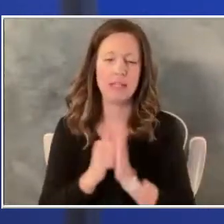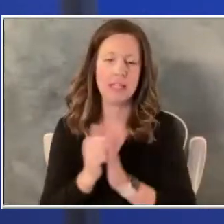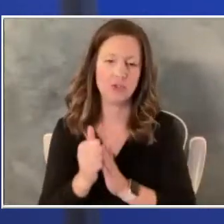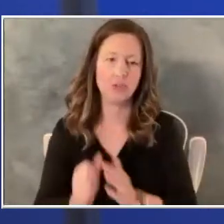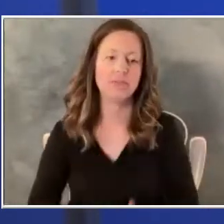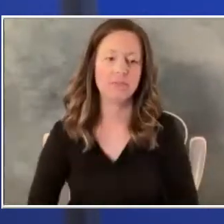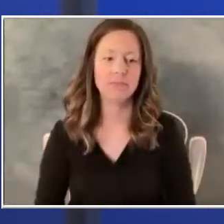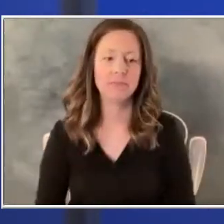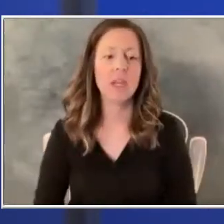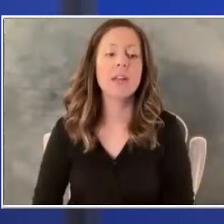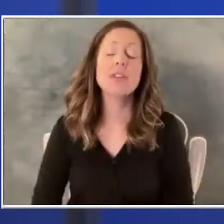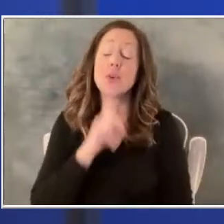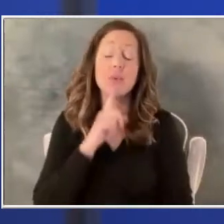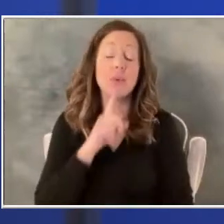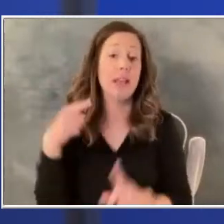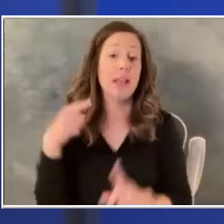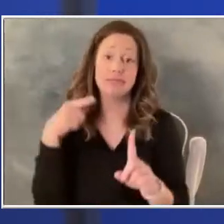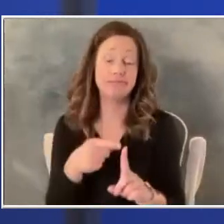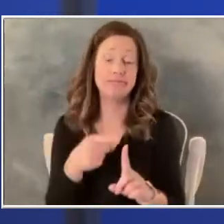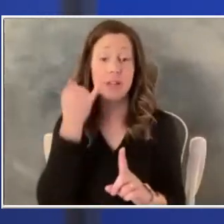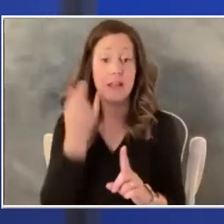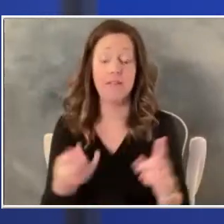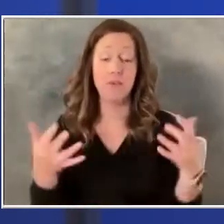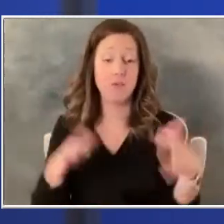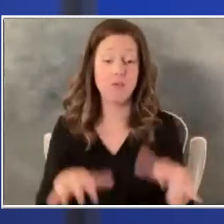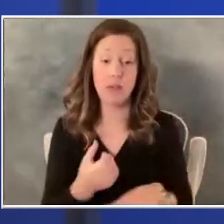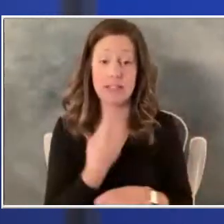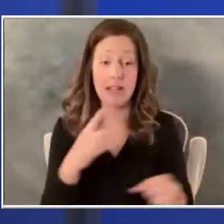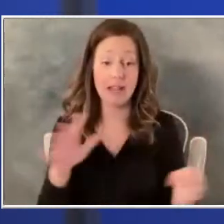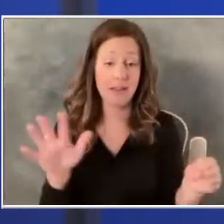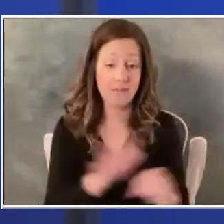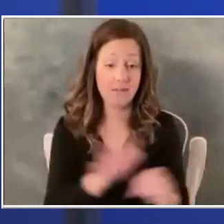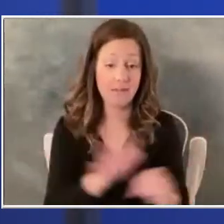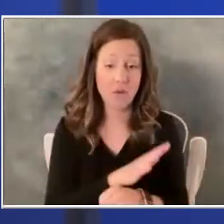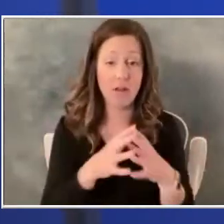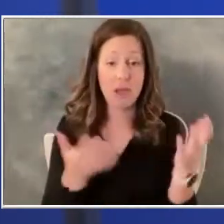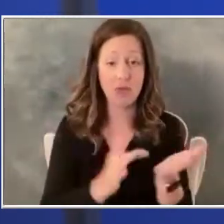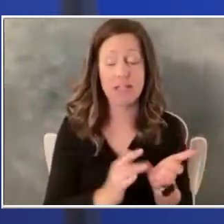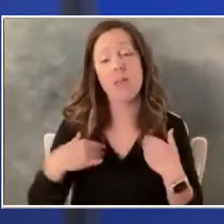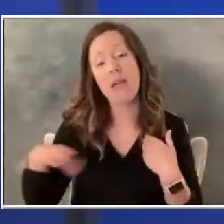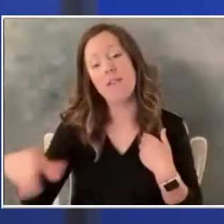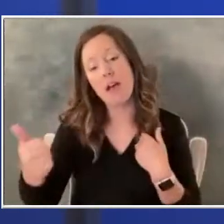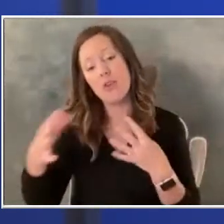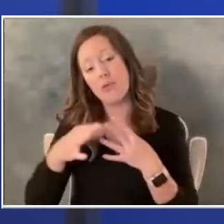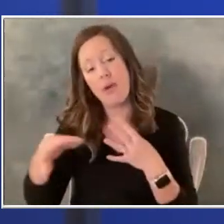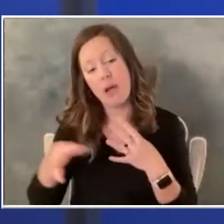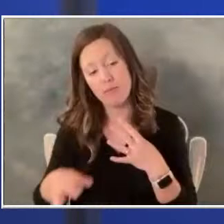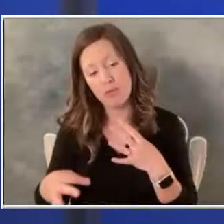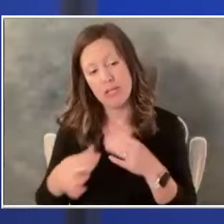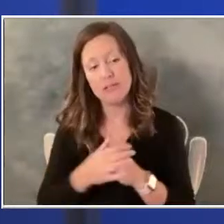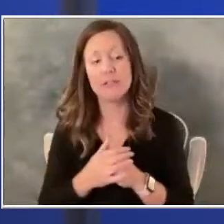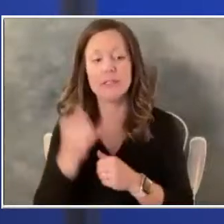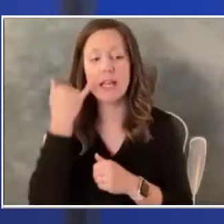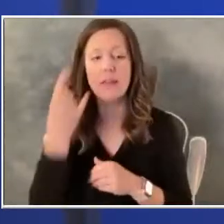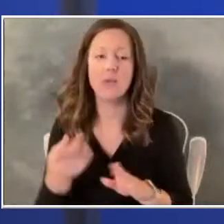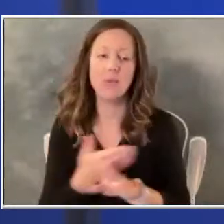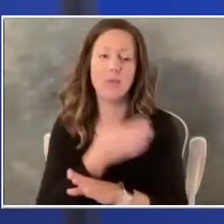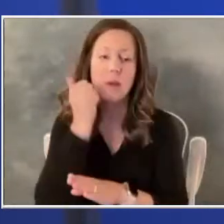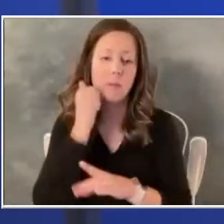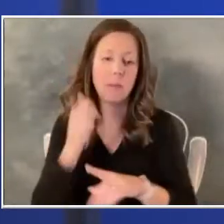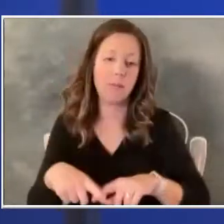is, if you don't want to take full dose tamoxifen, there are other alternatives, whether you're premenopausal or whether